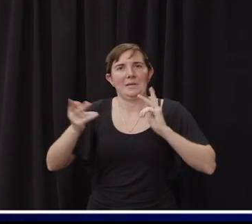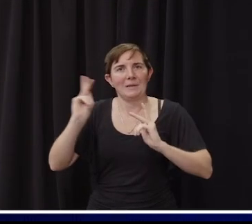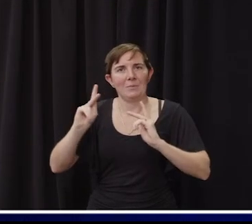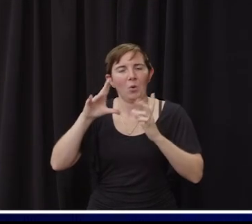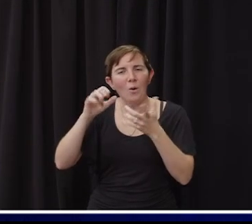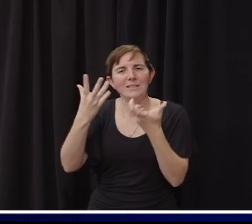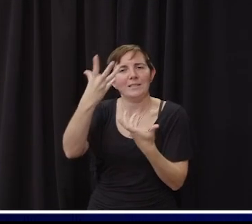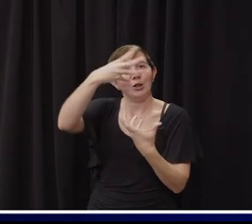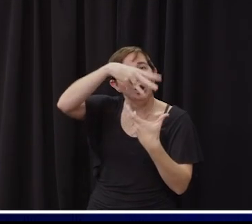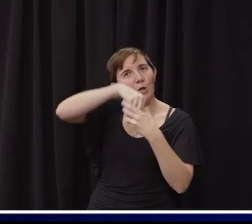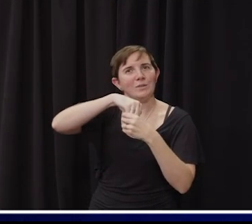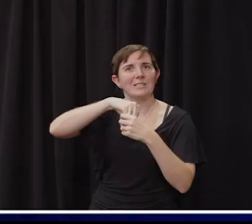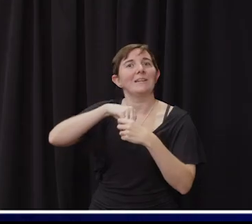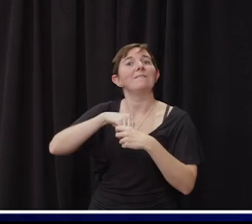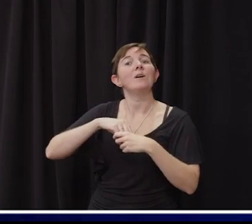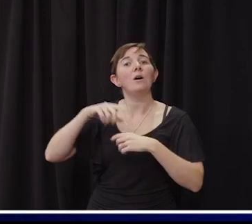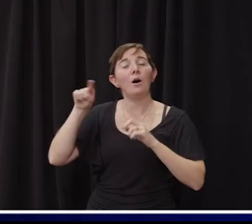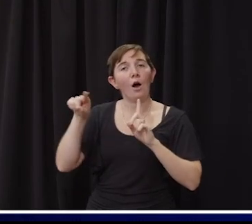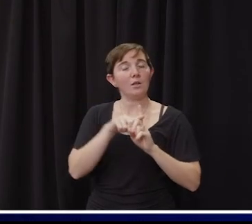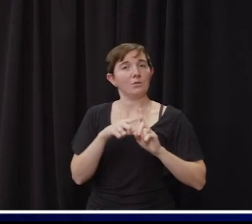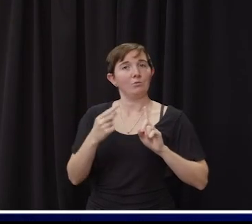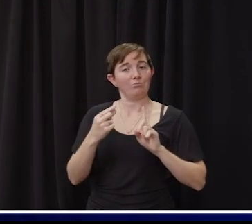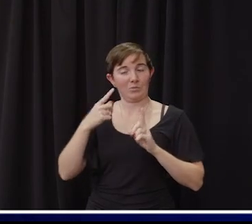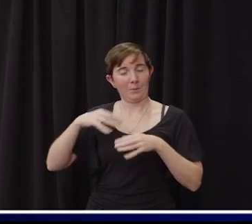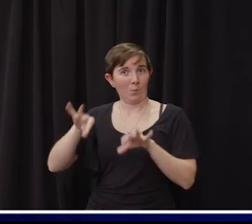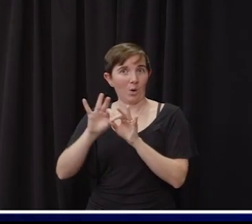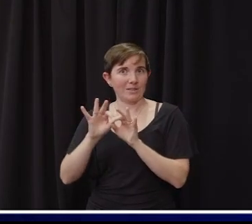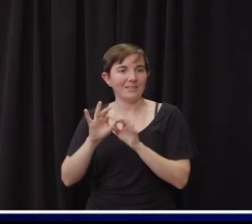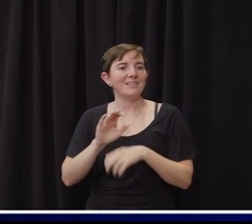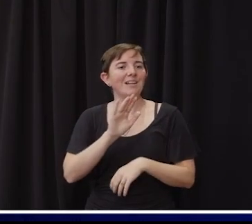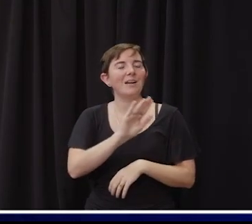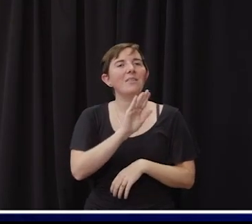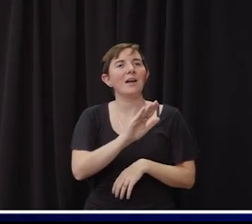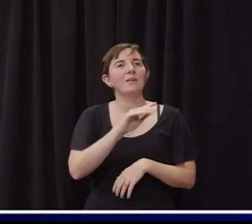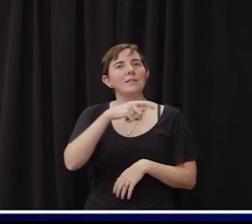inclusive place, but also, importantly, one of their